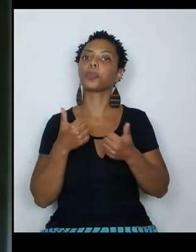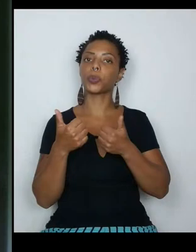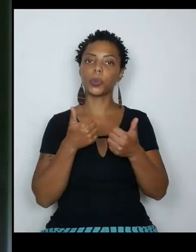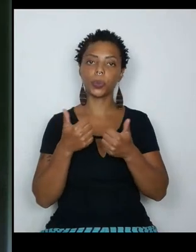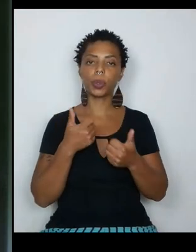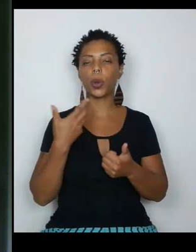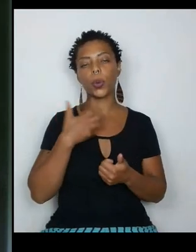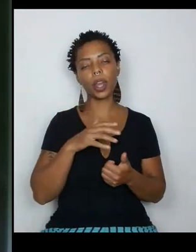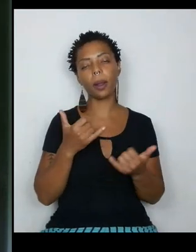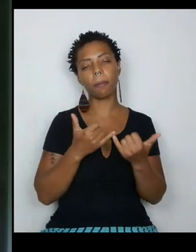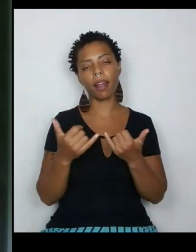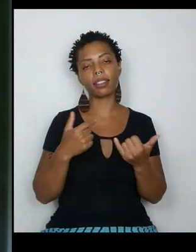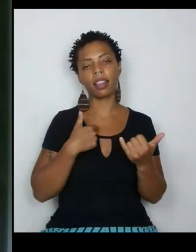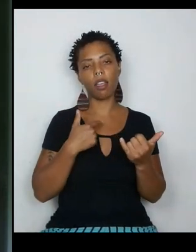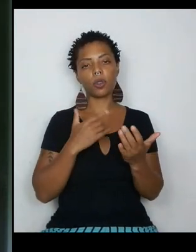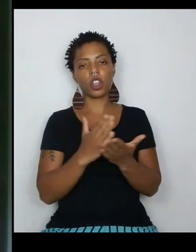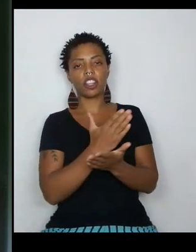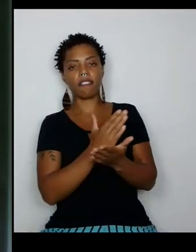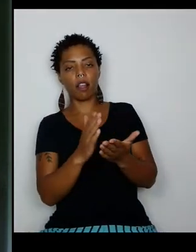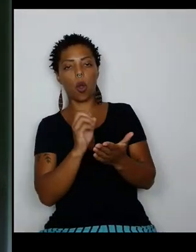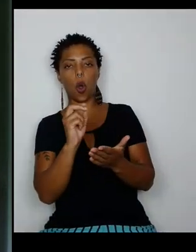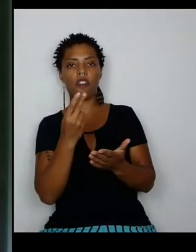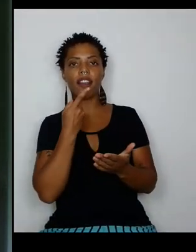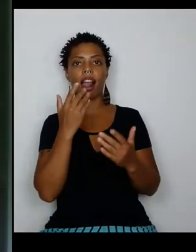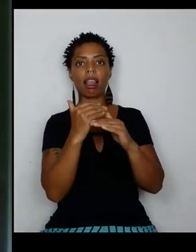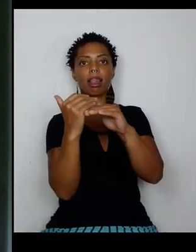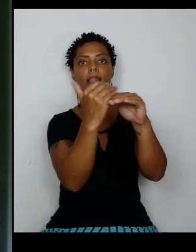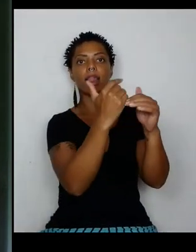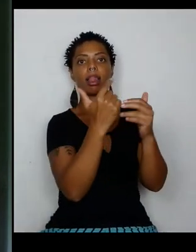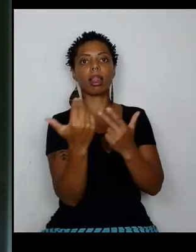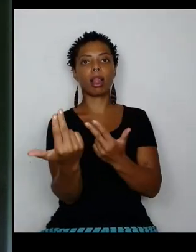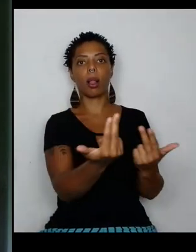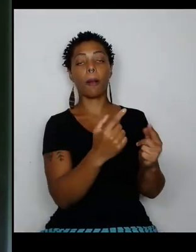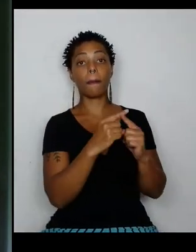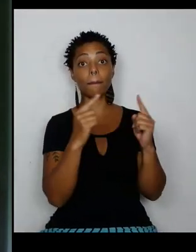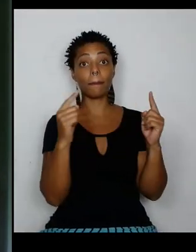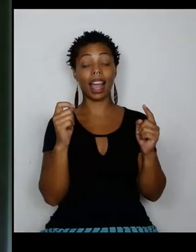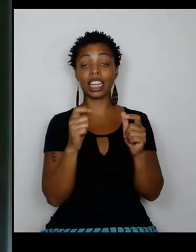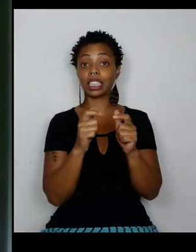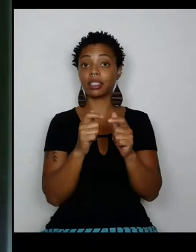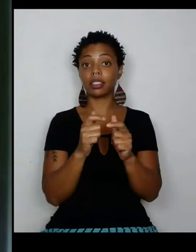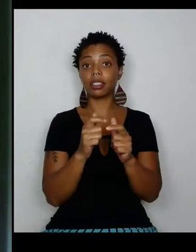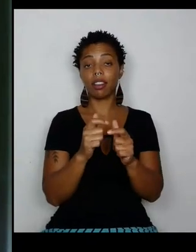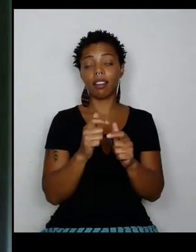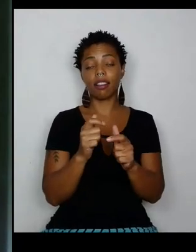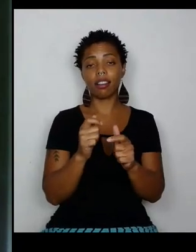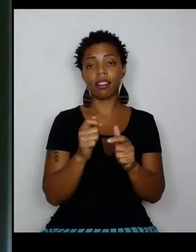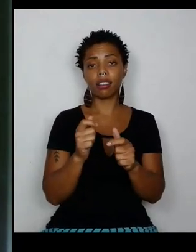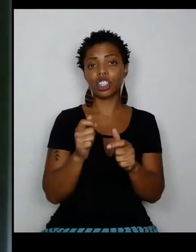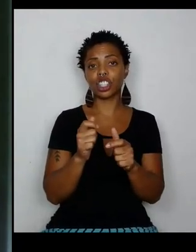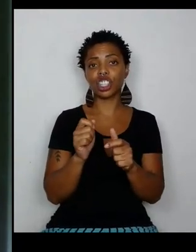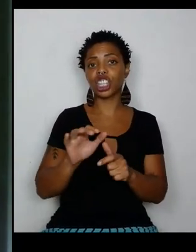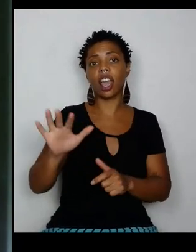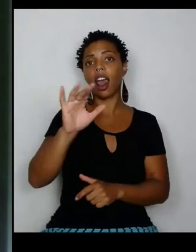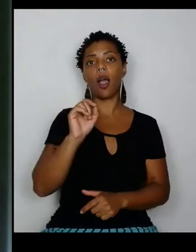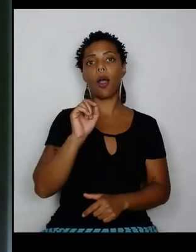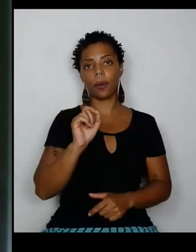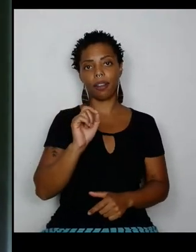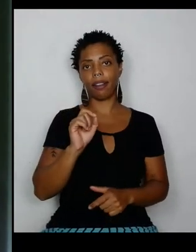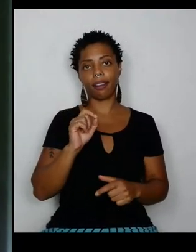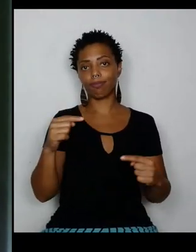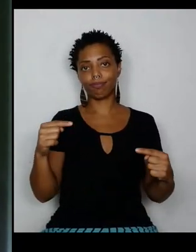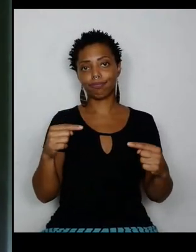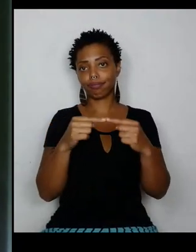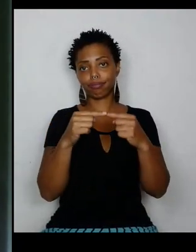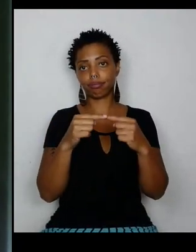is remarkably consistent in in the way that he views himself and it it requires